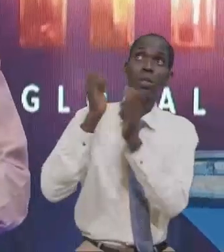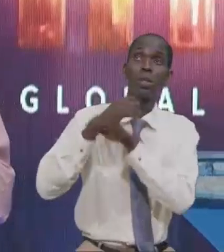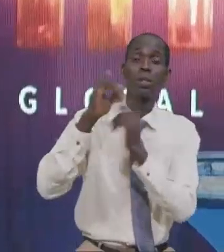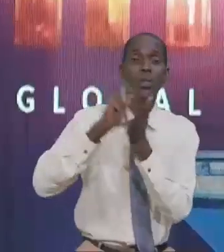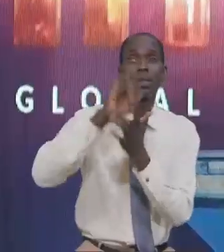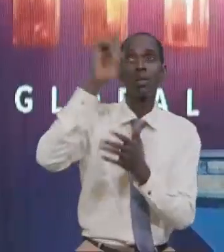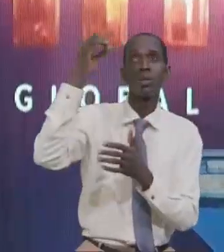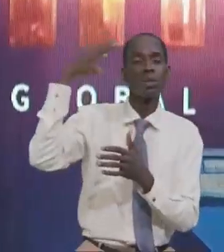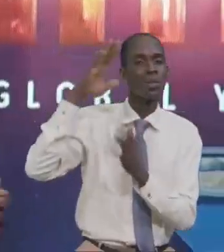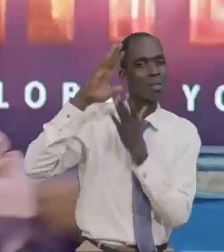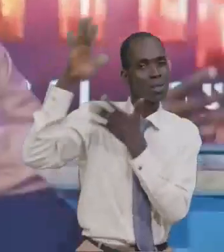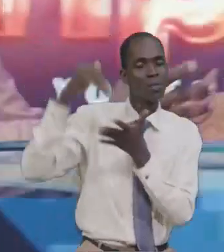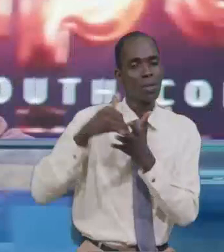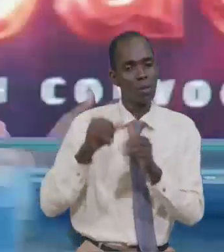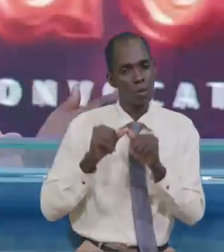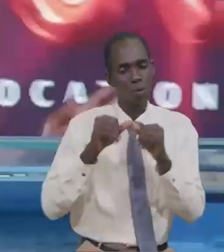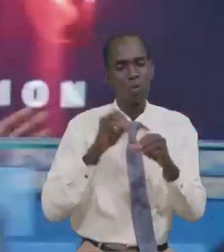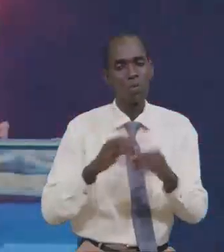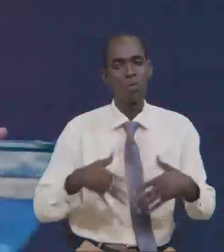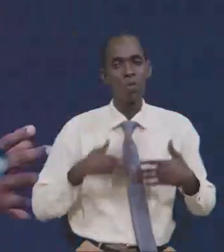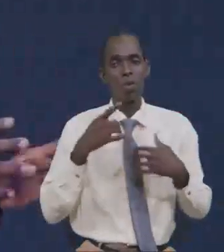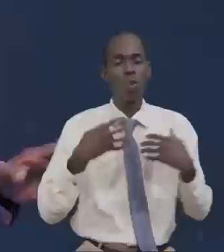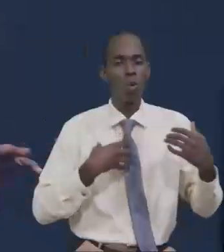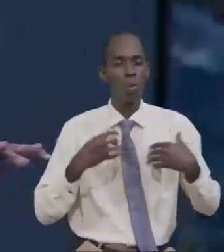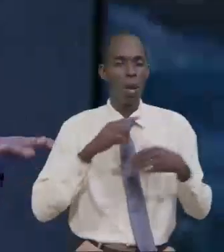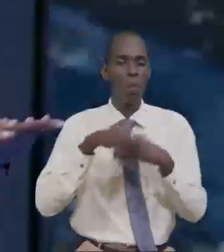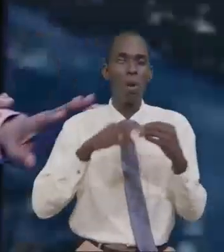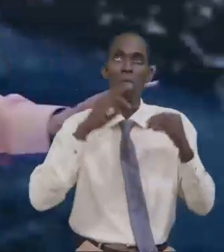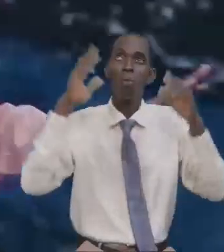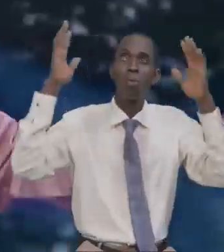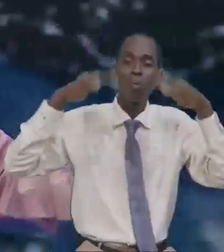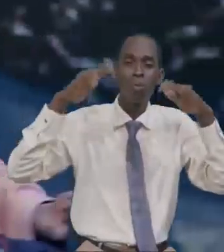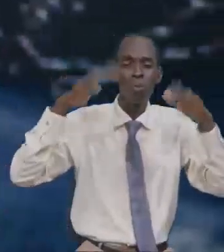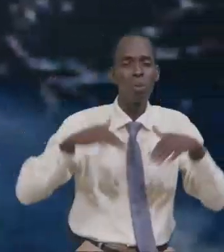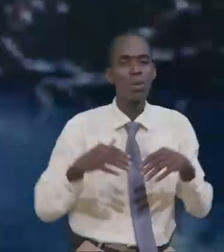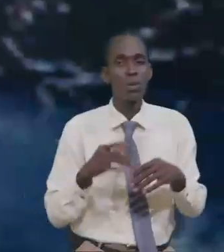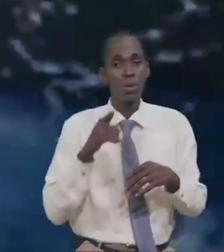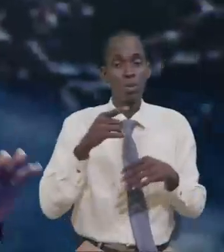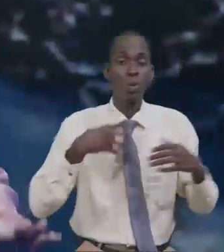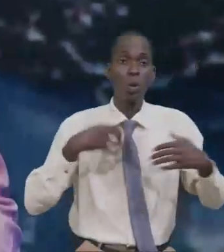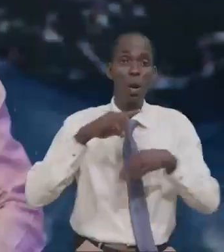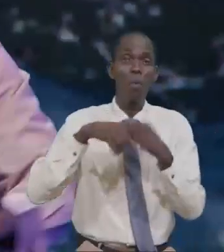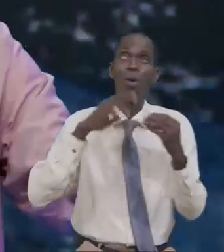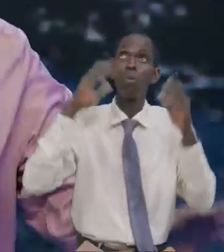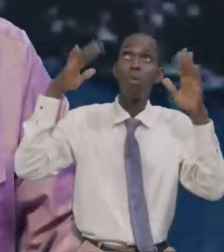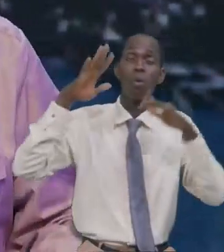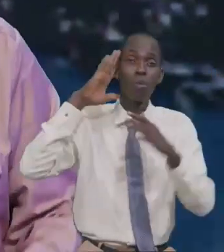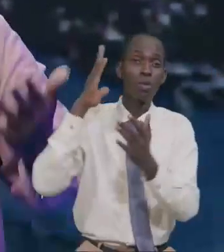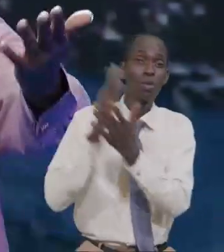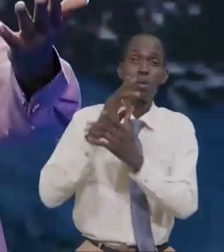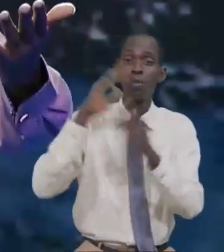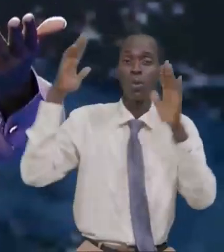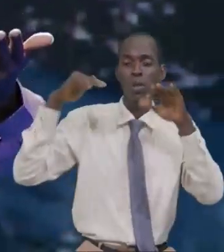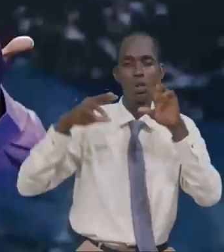Why don't you just leave it like that? And your complaint about, you know, the environment and, you know,